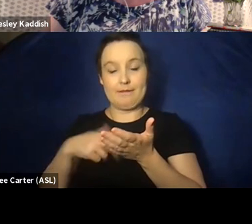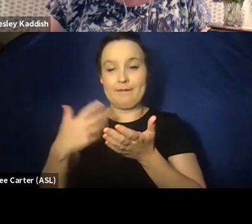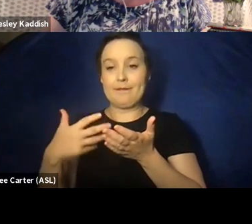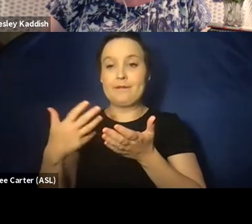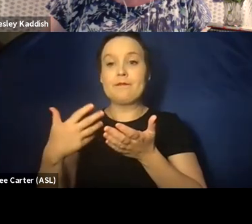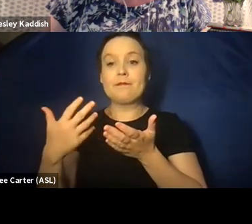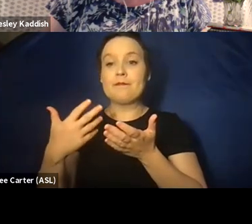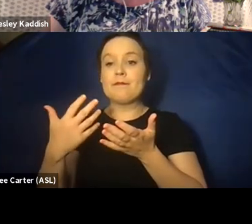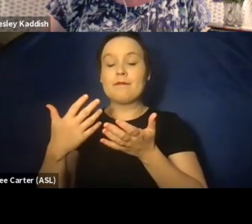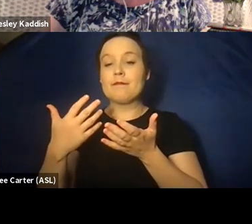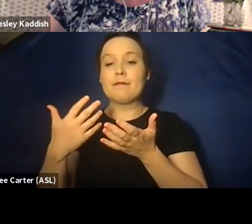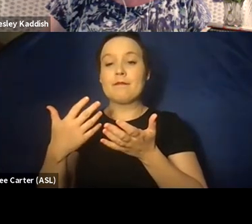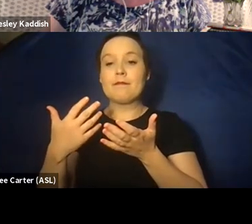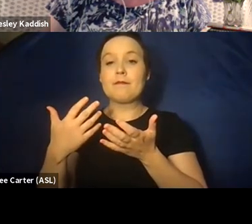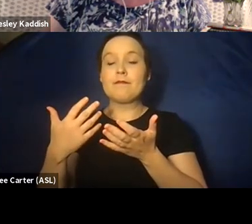the richness of